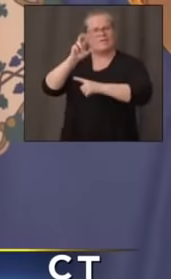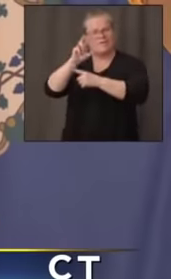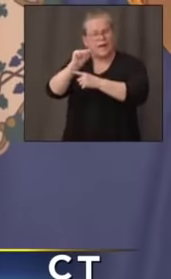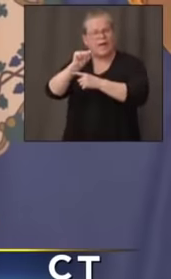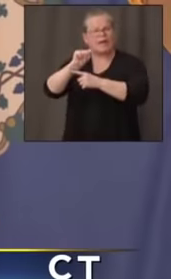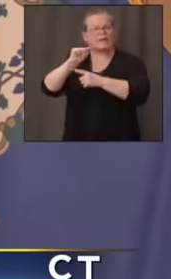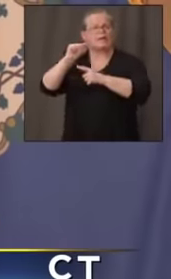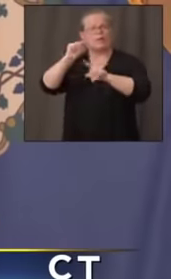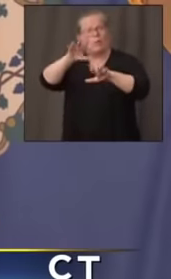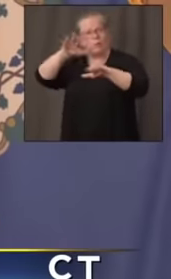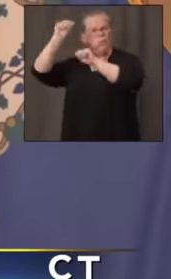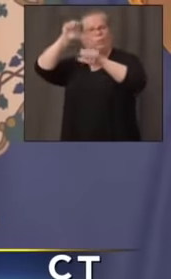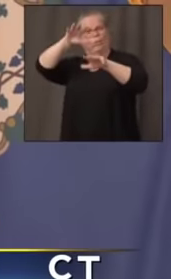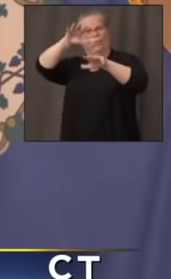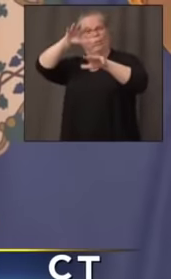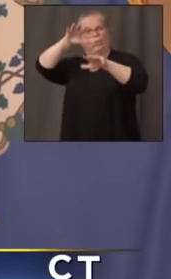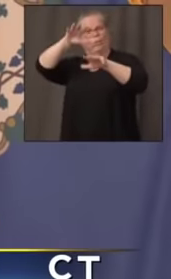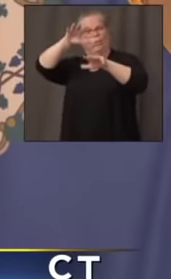systems and the airflow systems